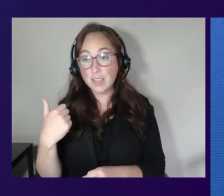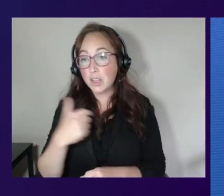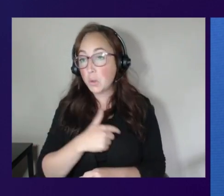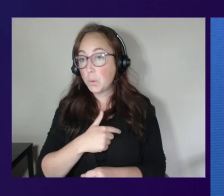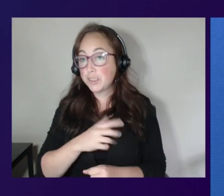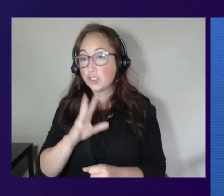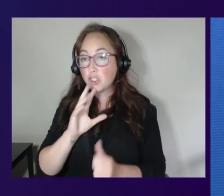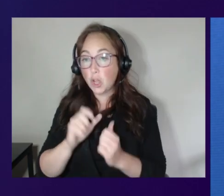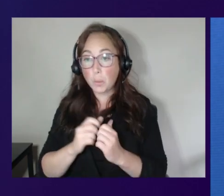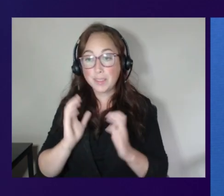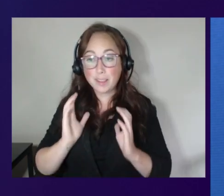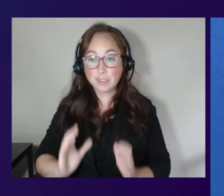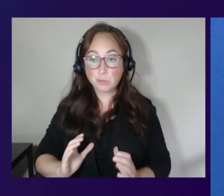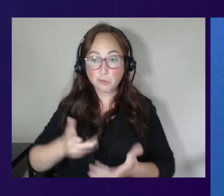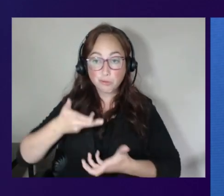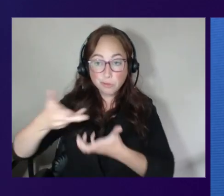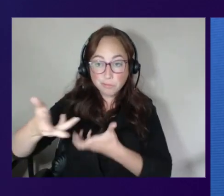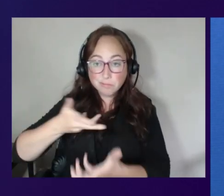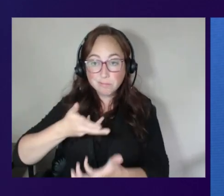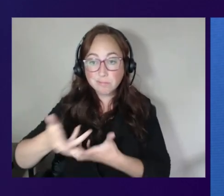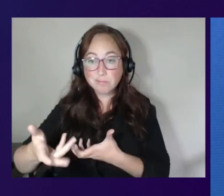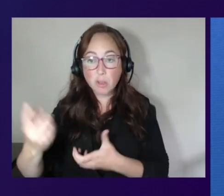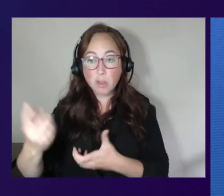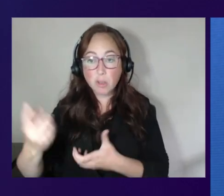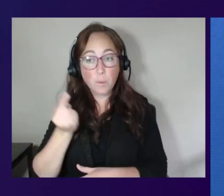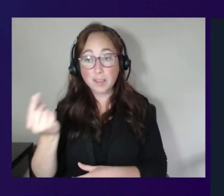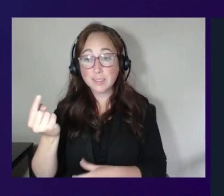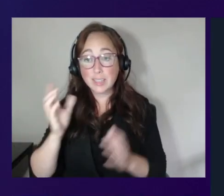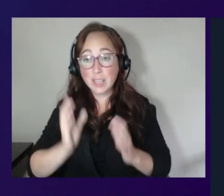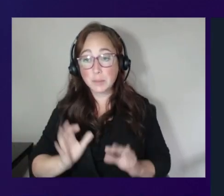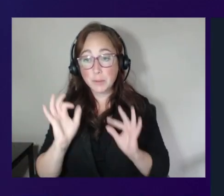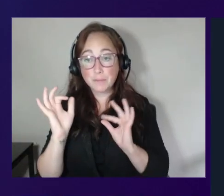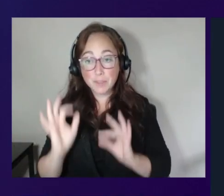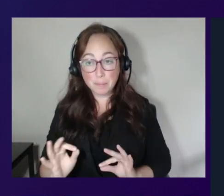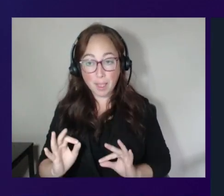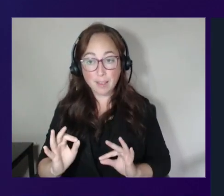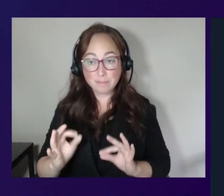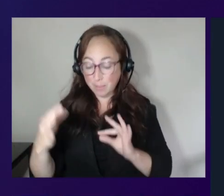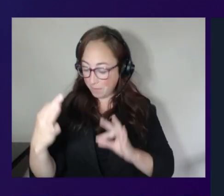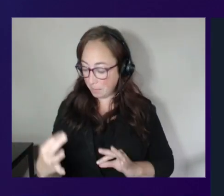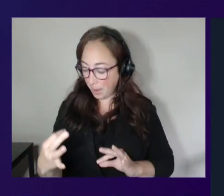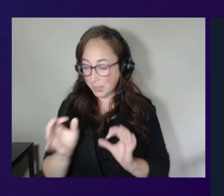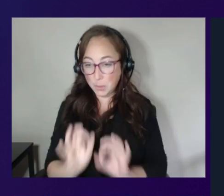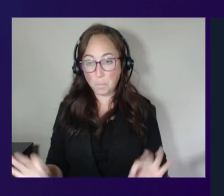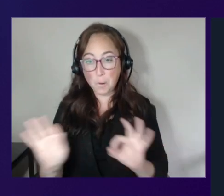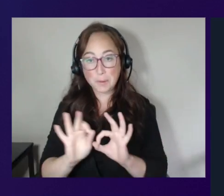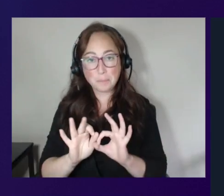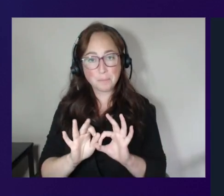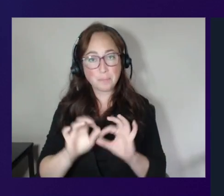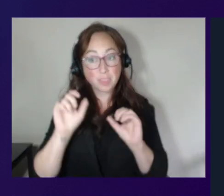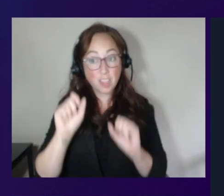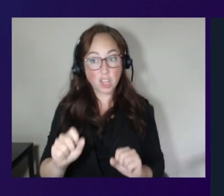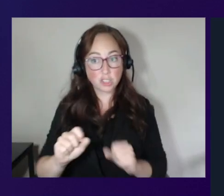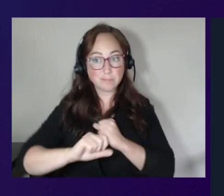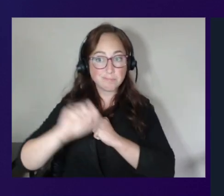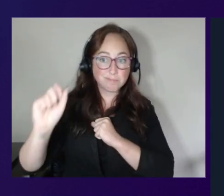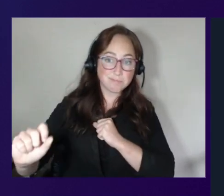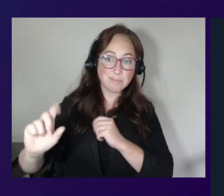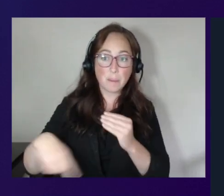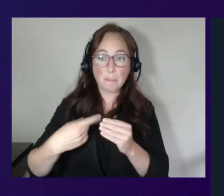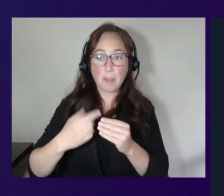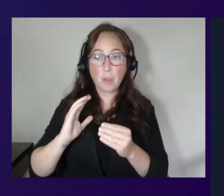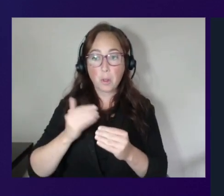customer feedback is absolutely essential to our roadmaps. And so while I could kind of talk all day about the roadmap we've got, and it